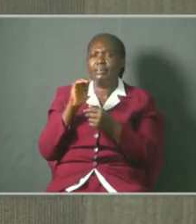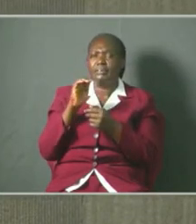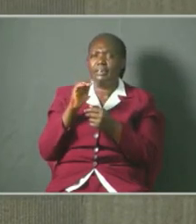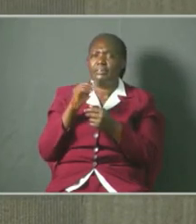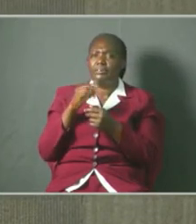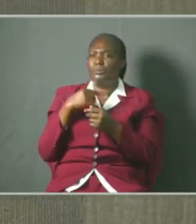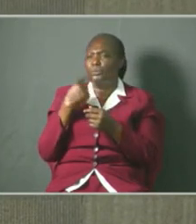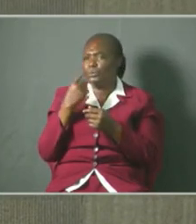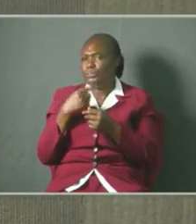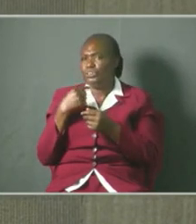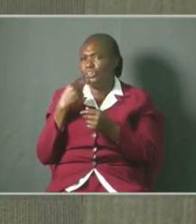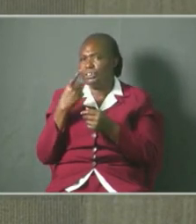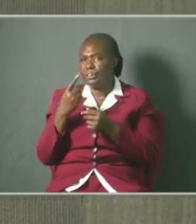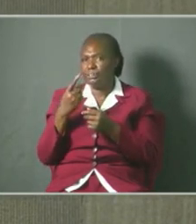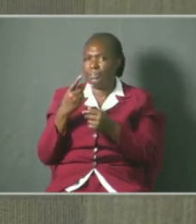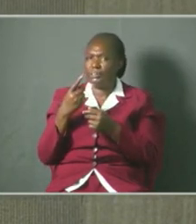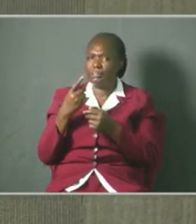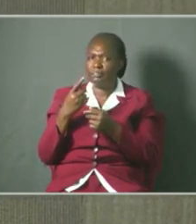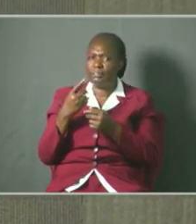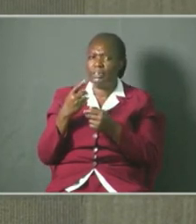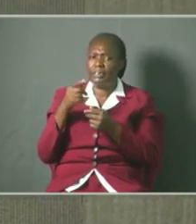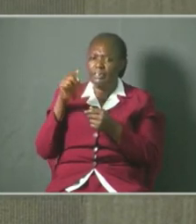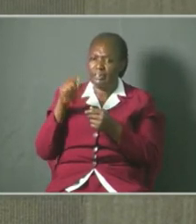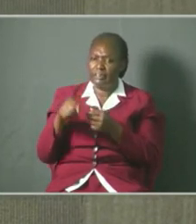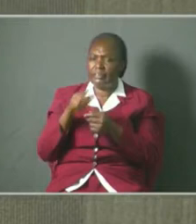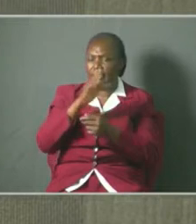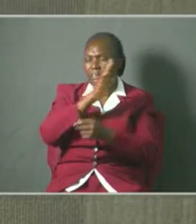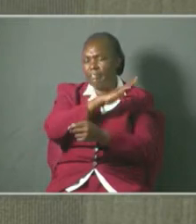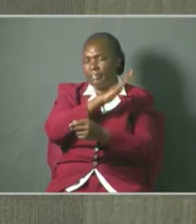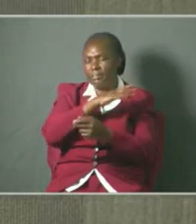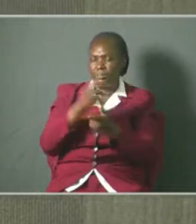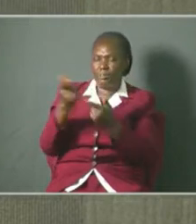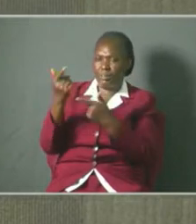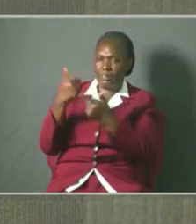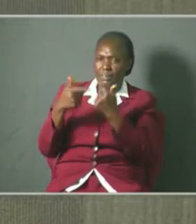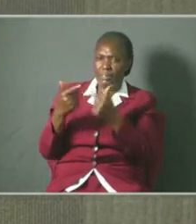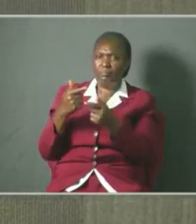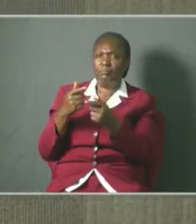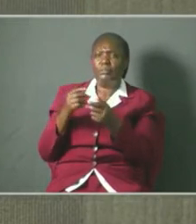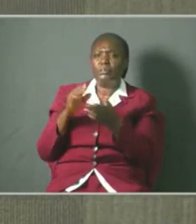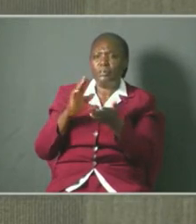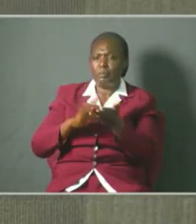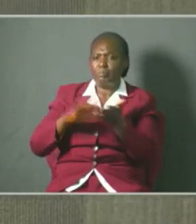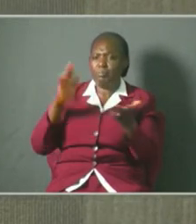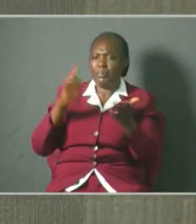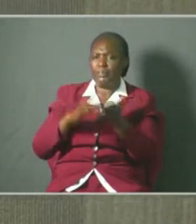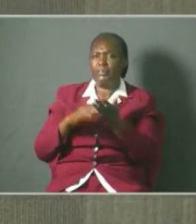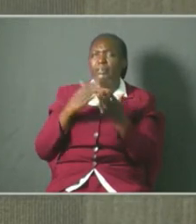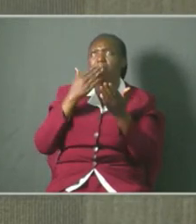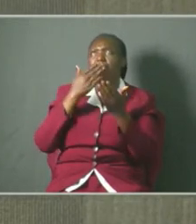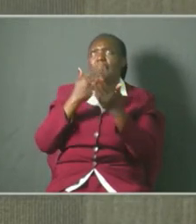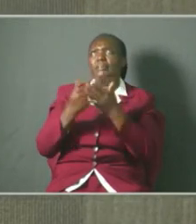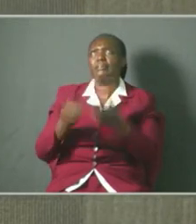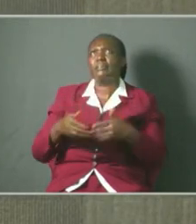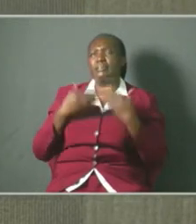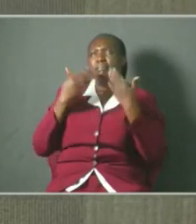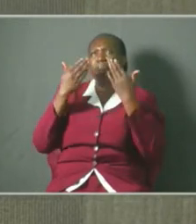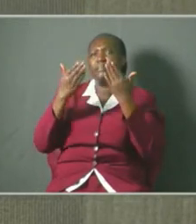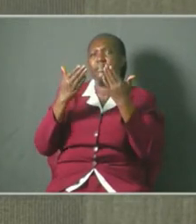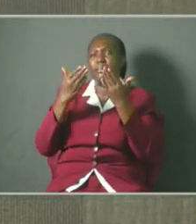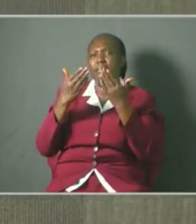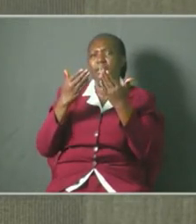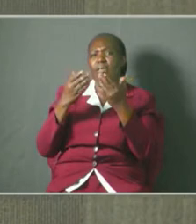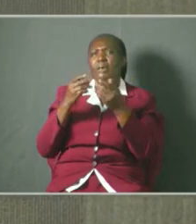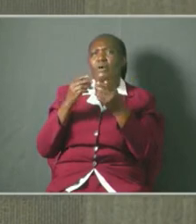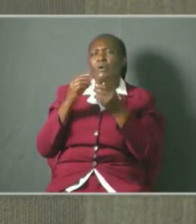whenever we come to your holy habitation. This afternoon, we come to your courts with praise and with thanksgiving, knowing very well that, Lord, you are